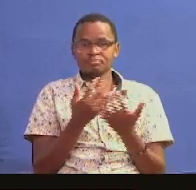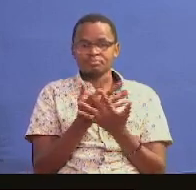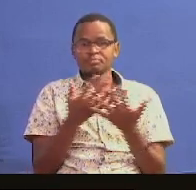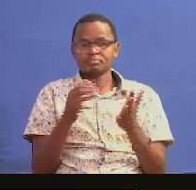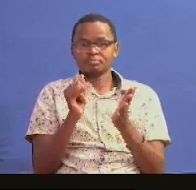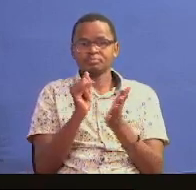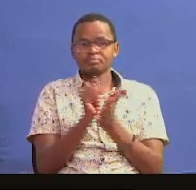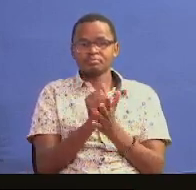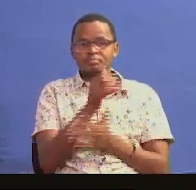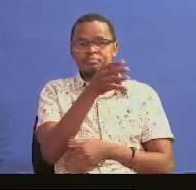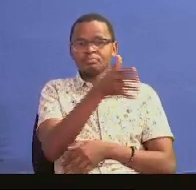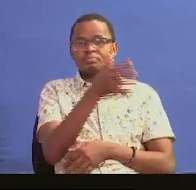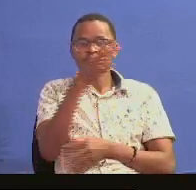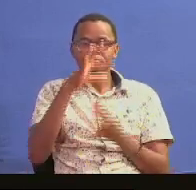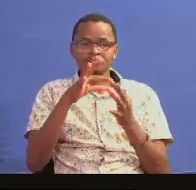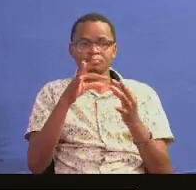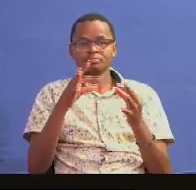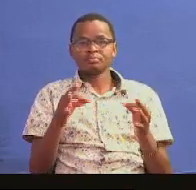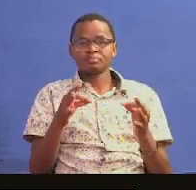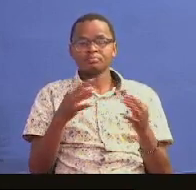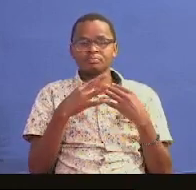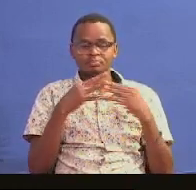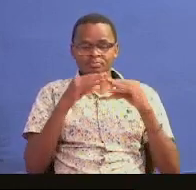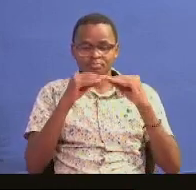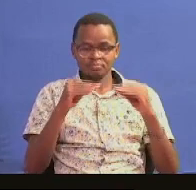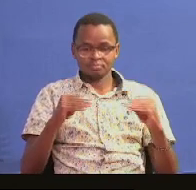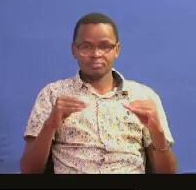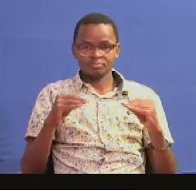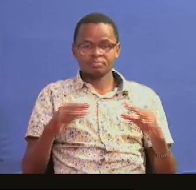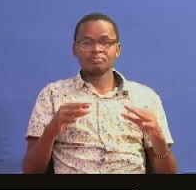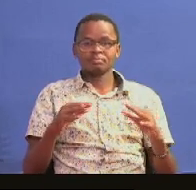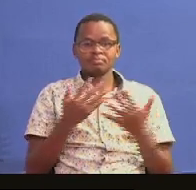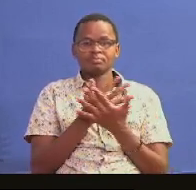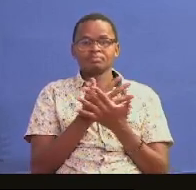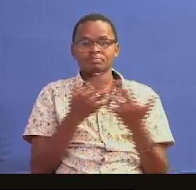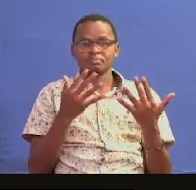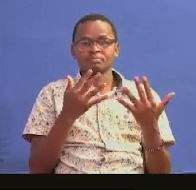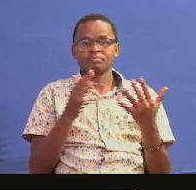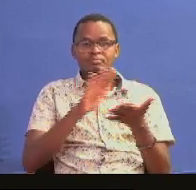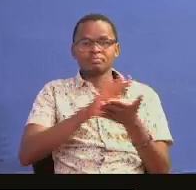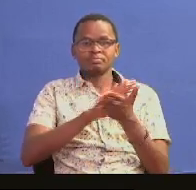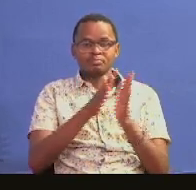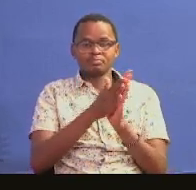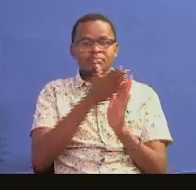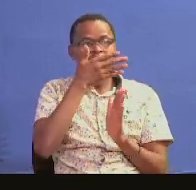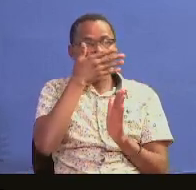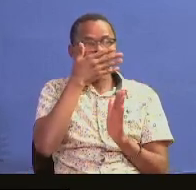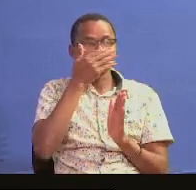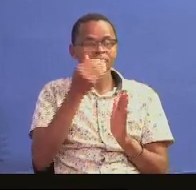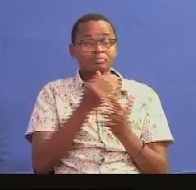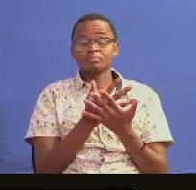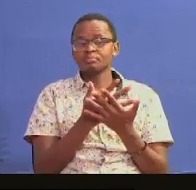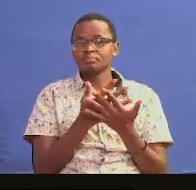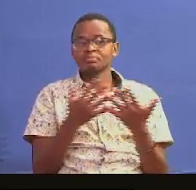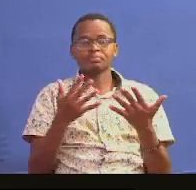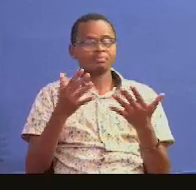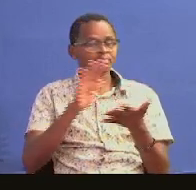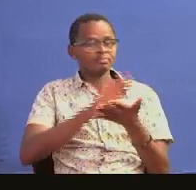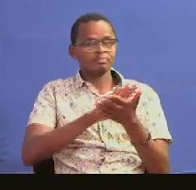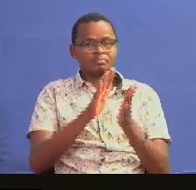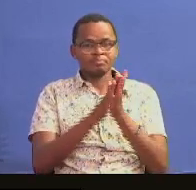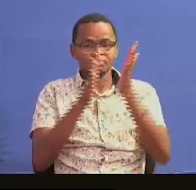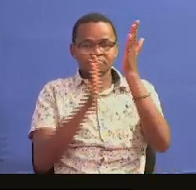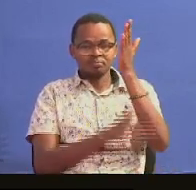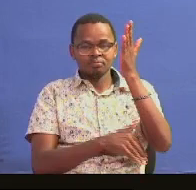It is something that has been there. And with evolution, things did not become better. In fact, things